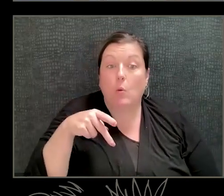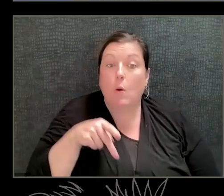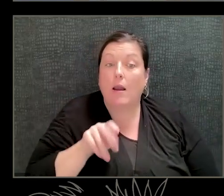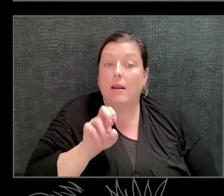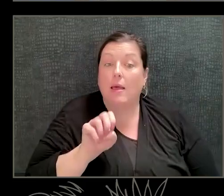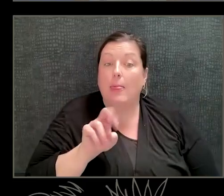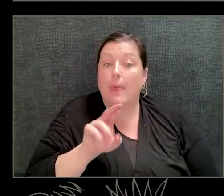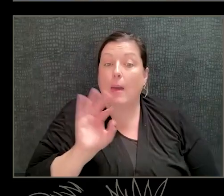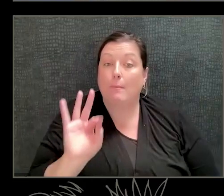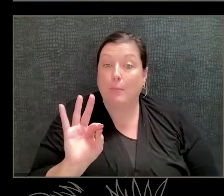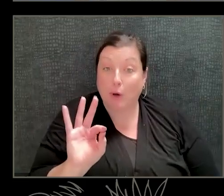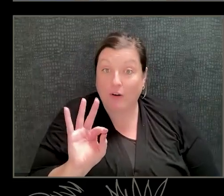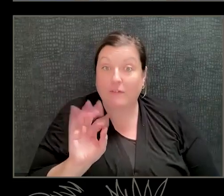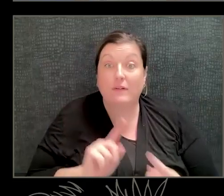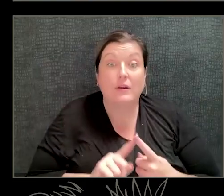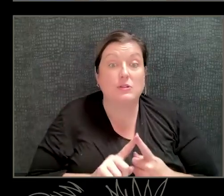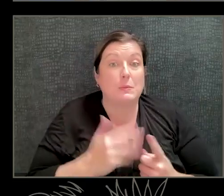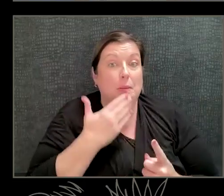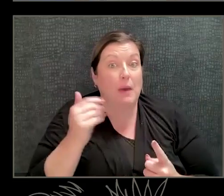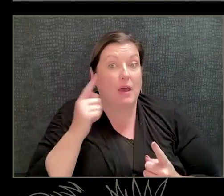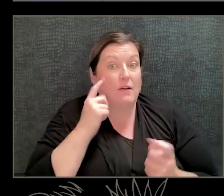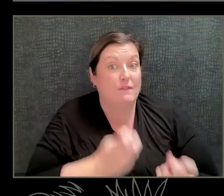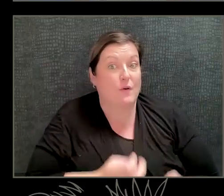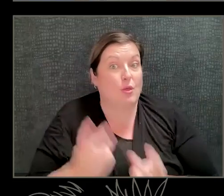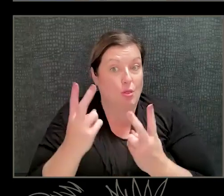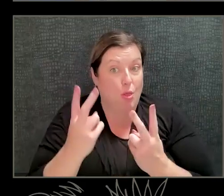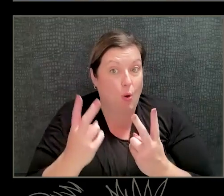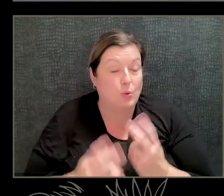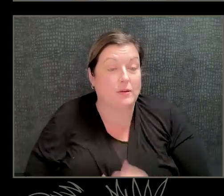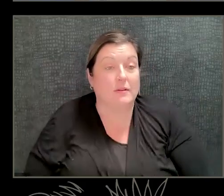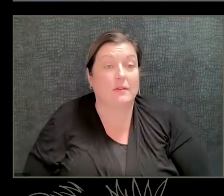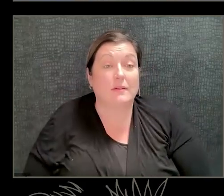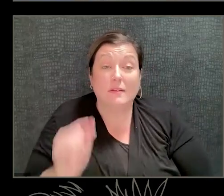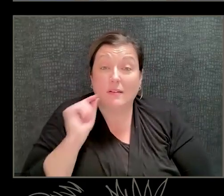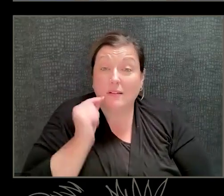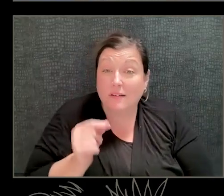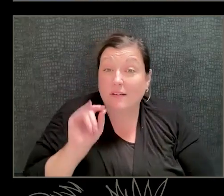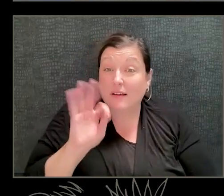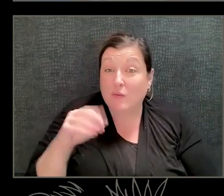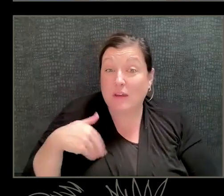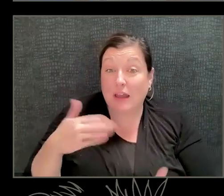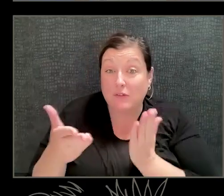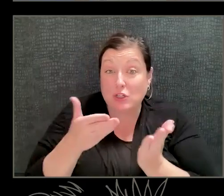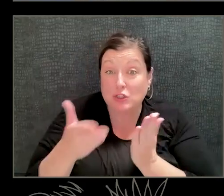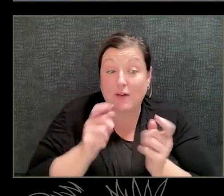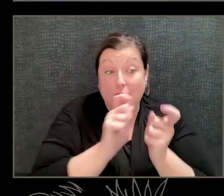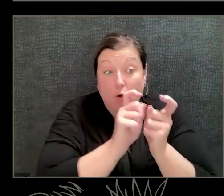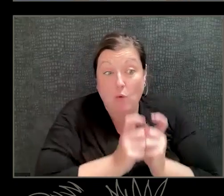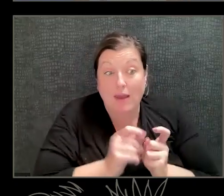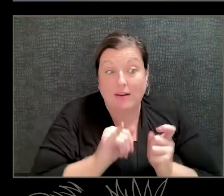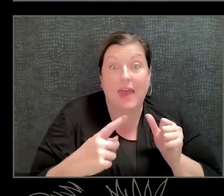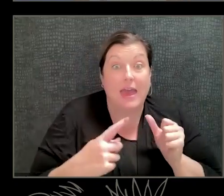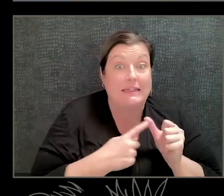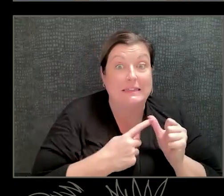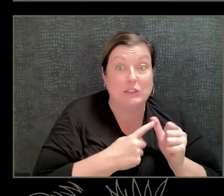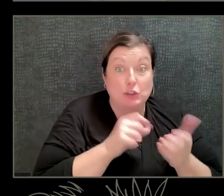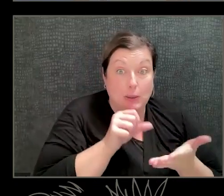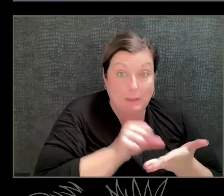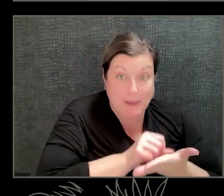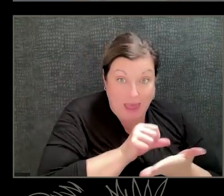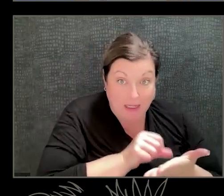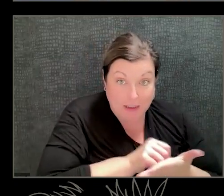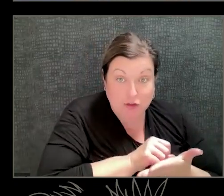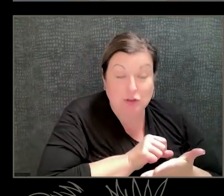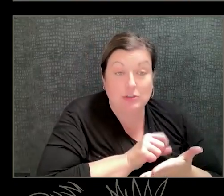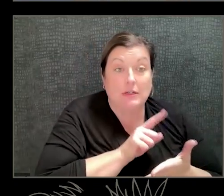for that initial page load. It would be so cool if we could just have our server render that initial page and